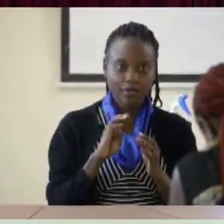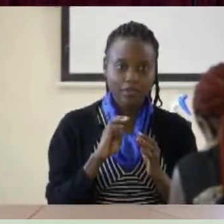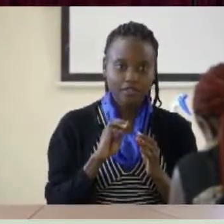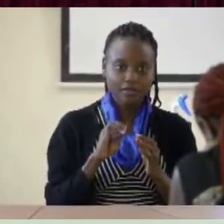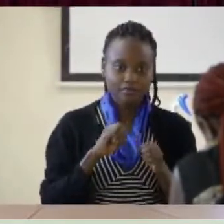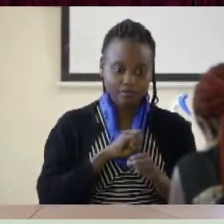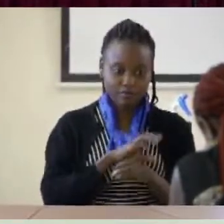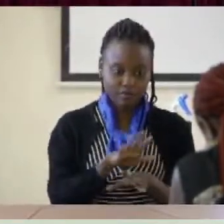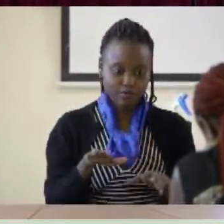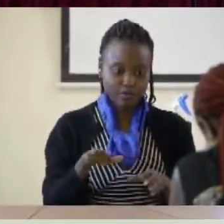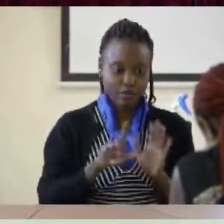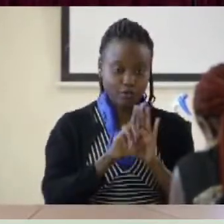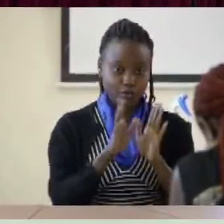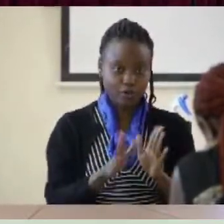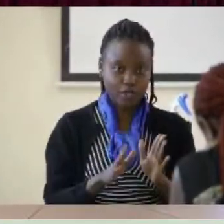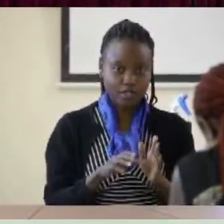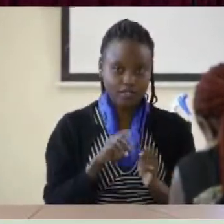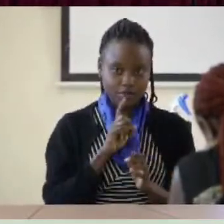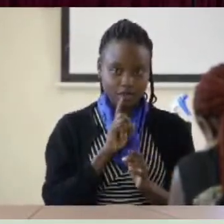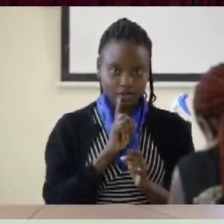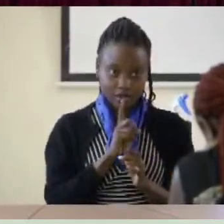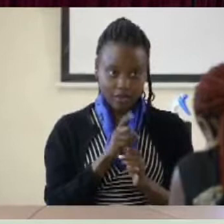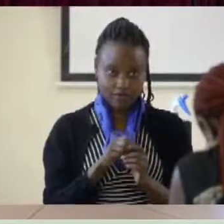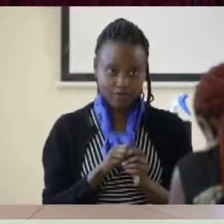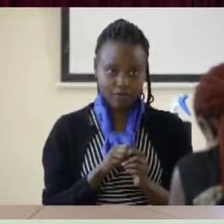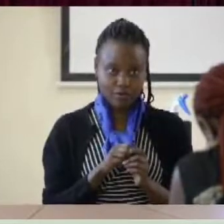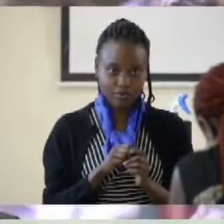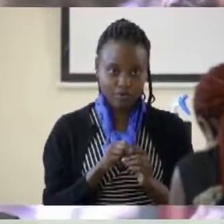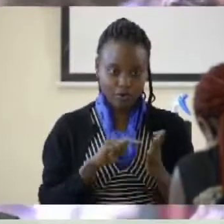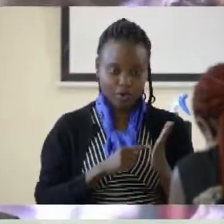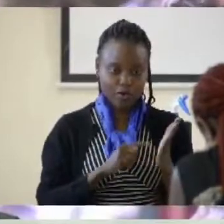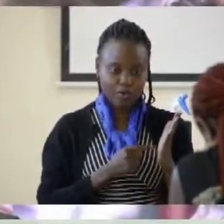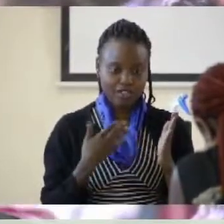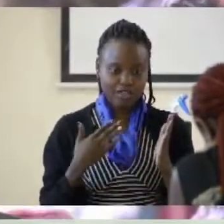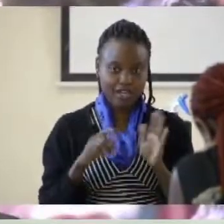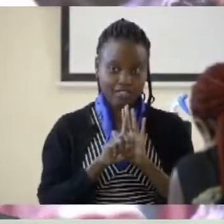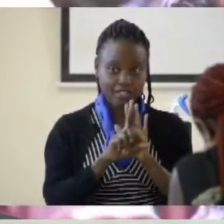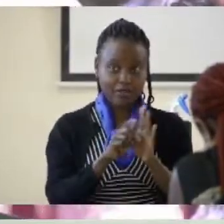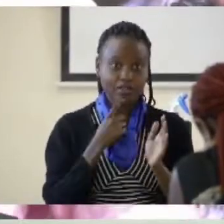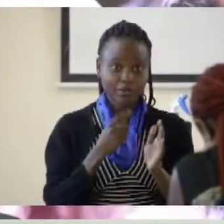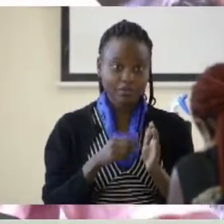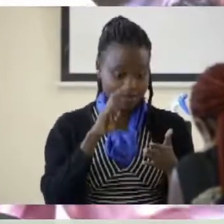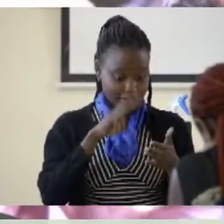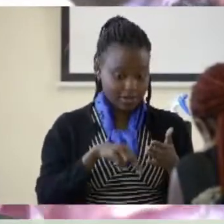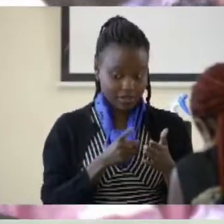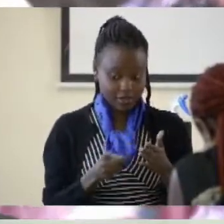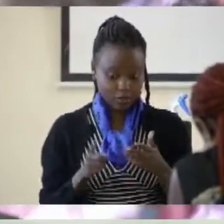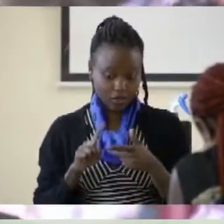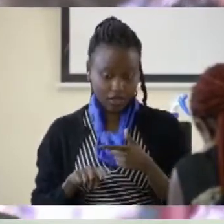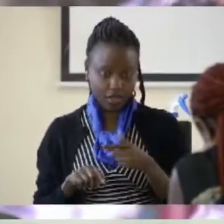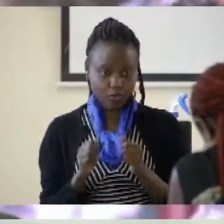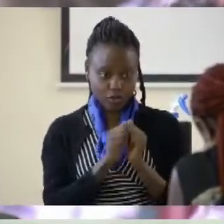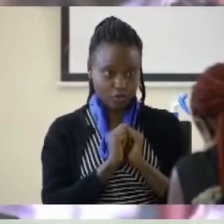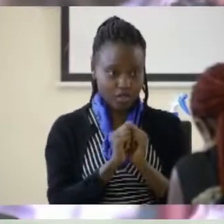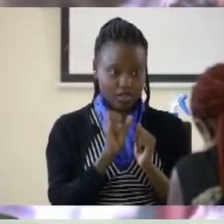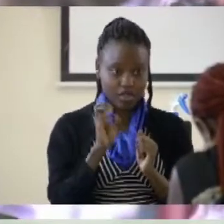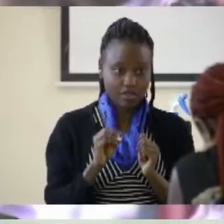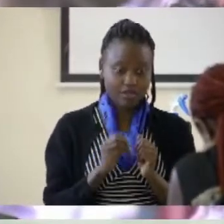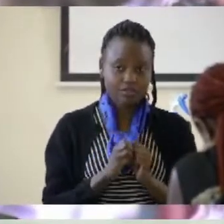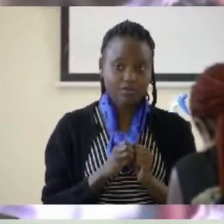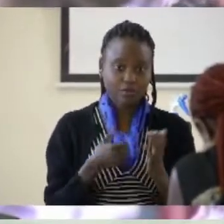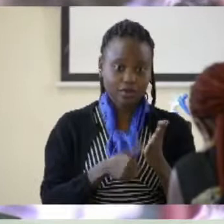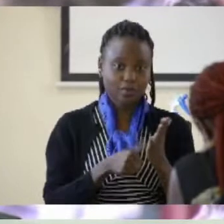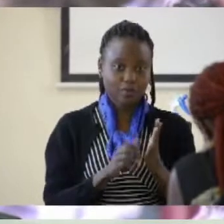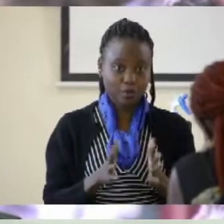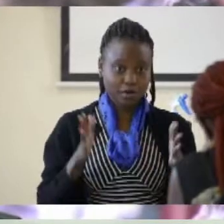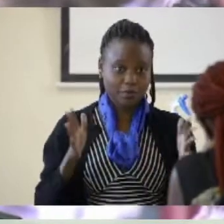careful when you're quoting the acts and the law. They may say, read this one and that one together, so it becomes a